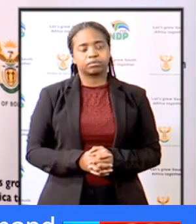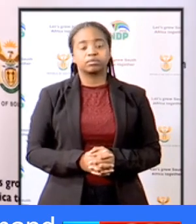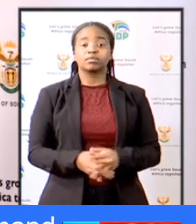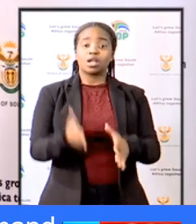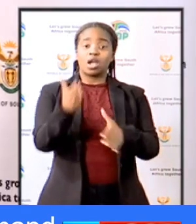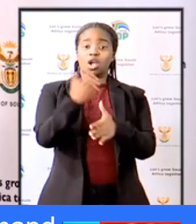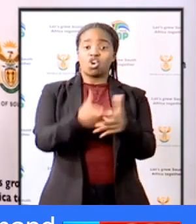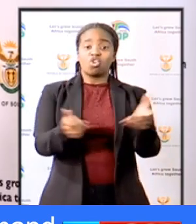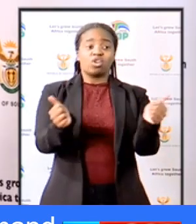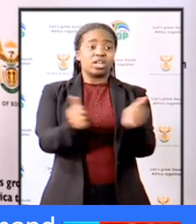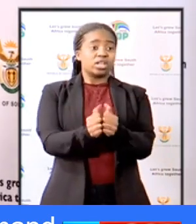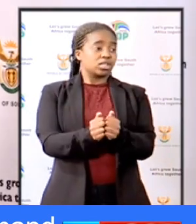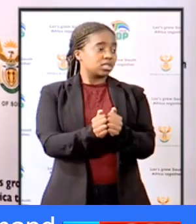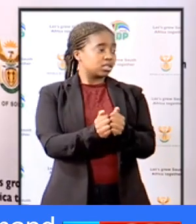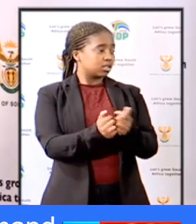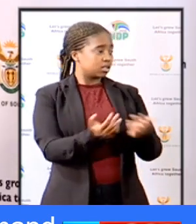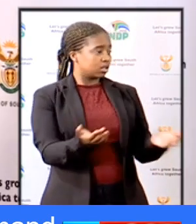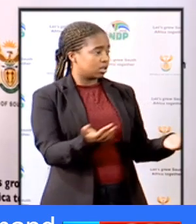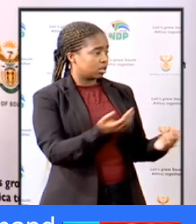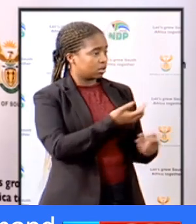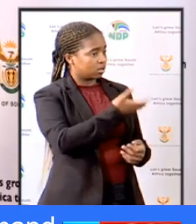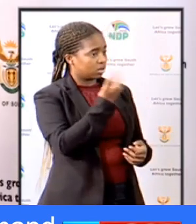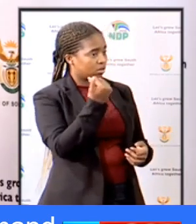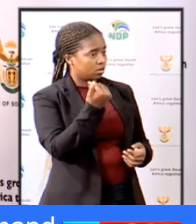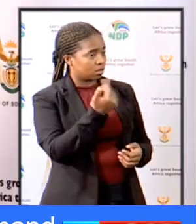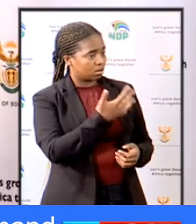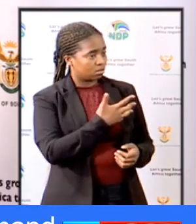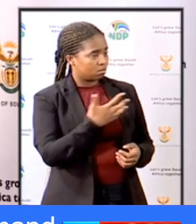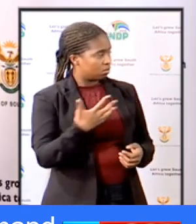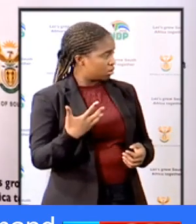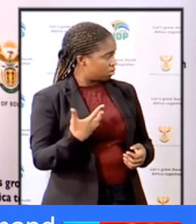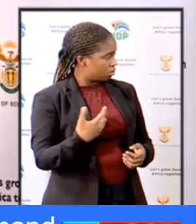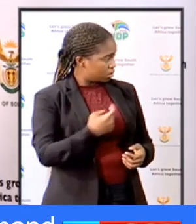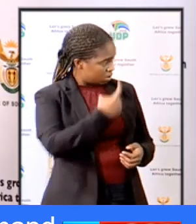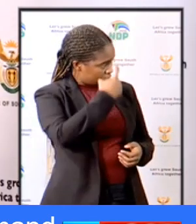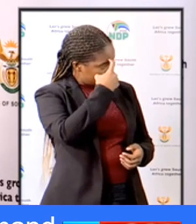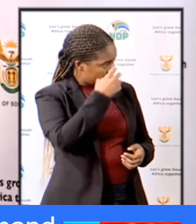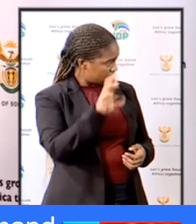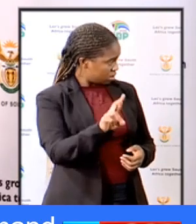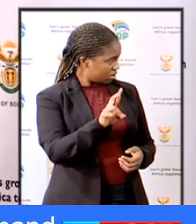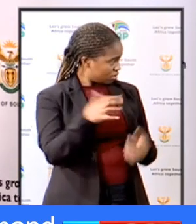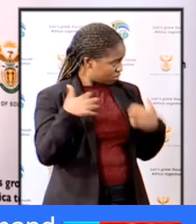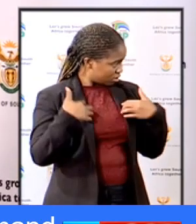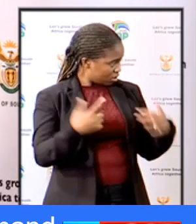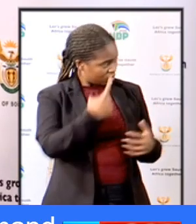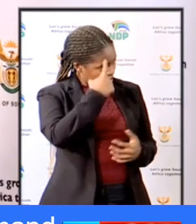Colleagues, I don't know who wants to start, Ma'am Kosazan. Oh, Kalemolamur.